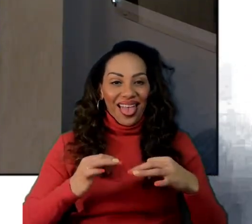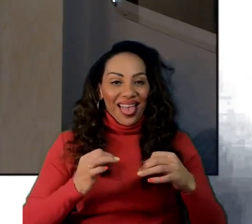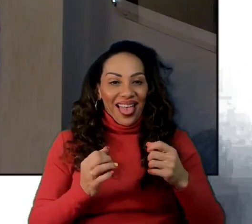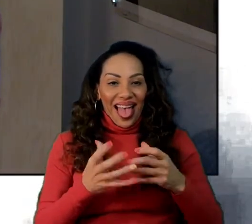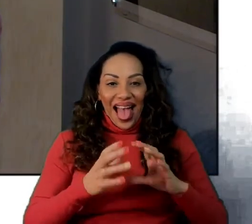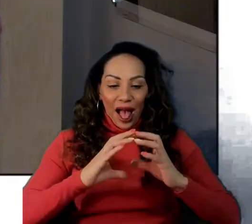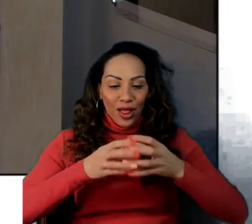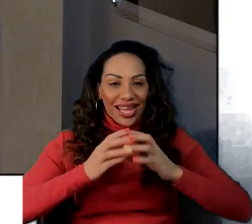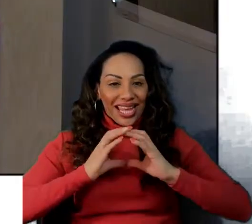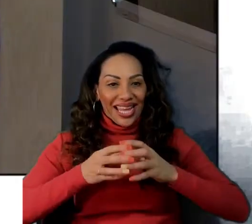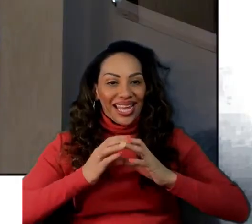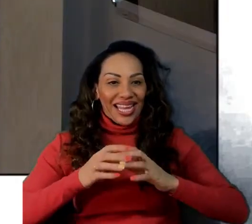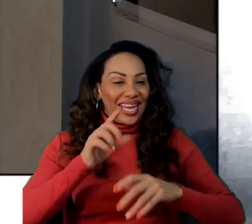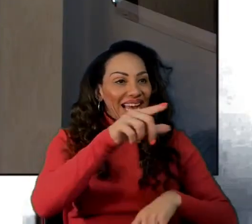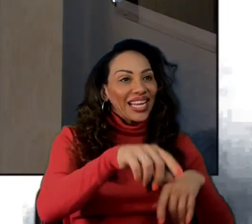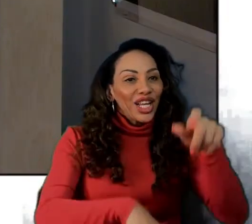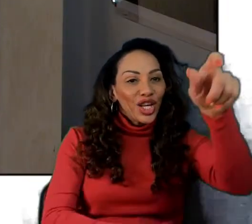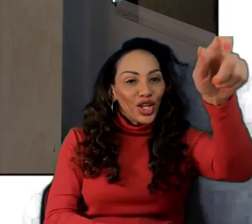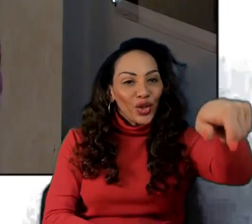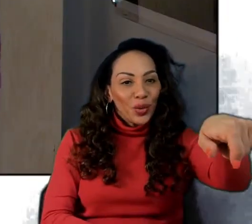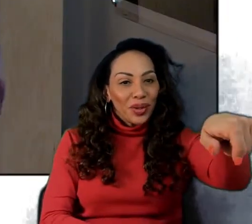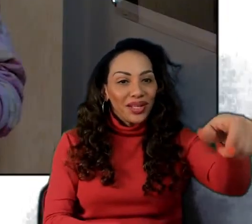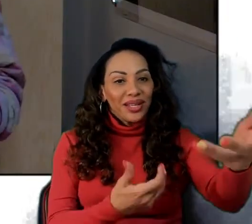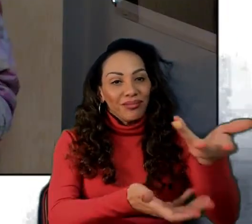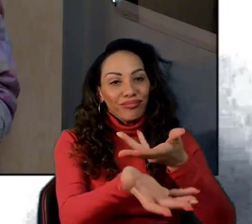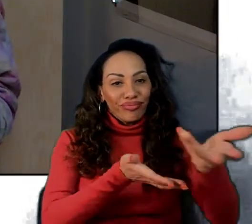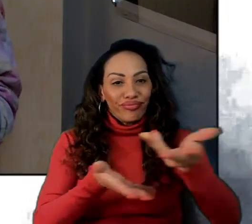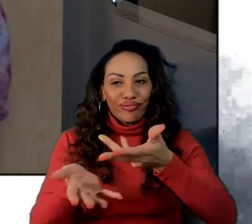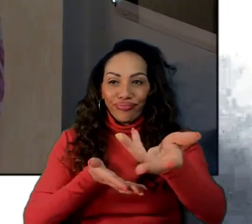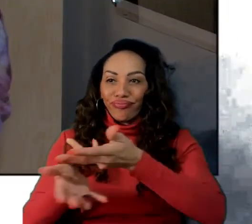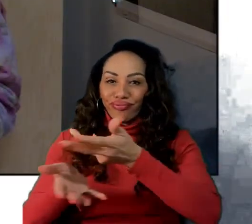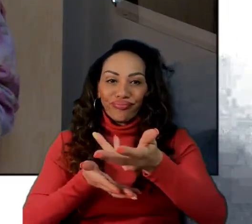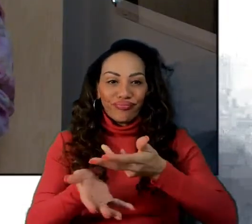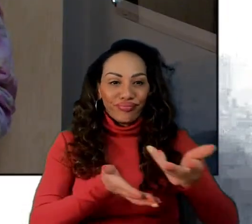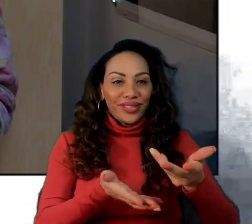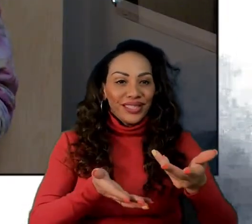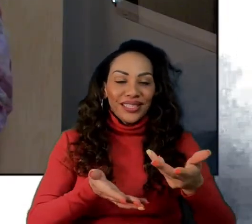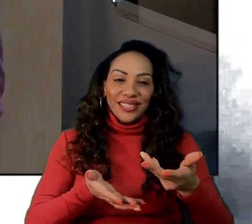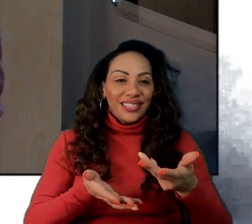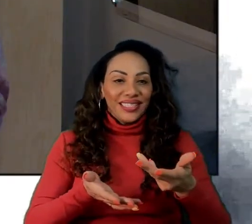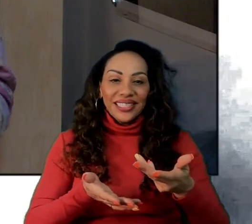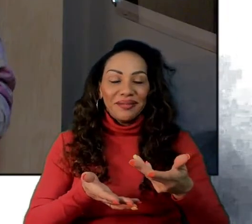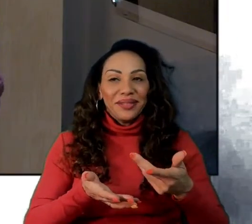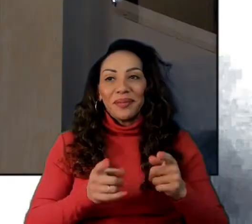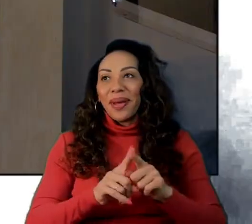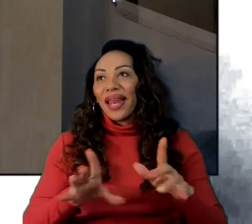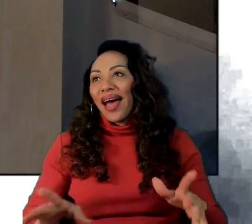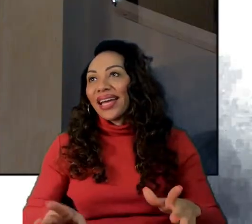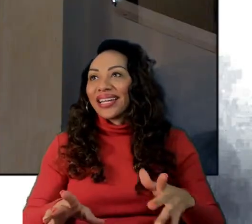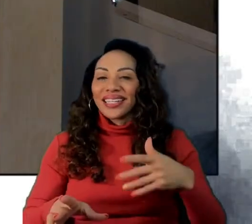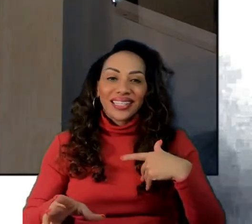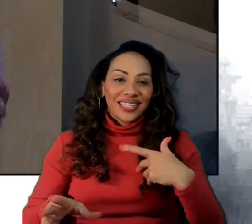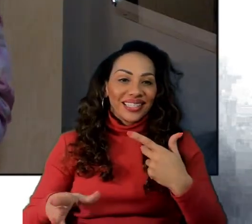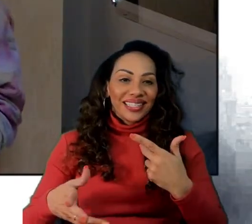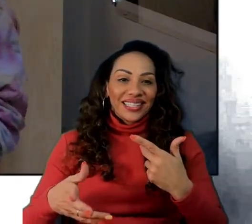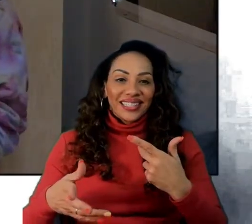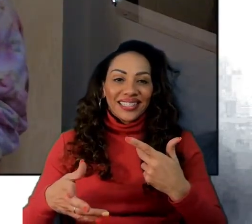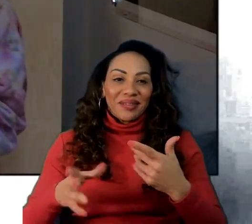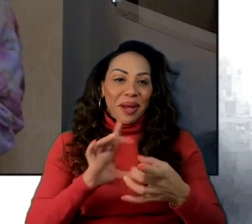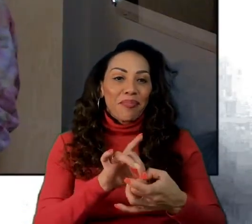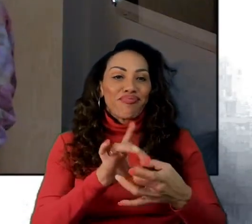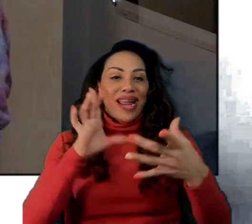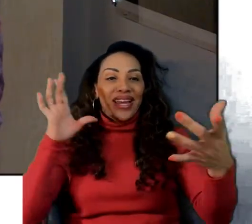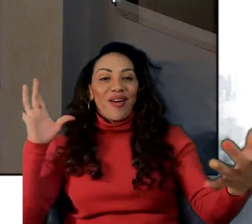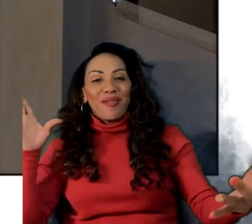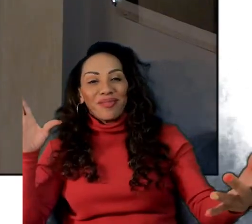dialogue between humans and algae, and it really went through all of the emotions. It was like a soap opera. We had kind of breakups, we had everything going